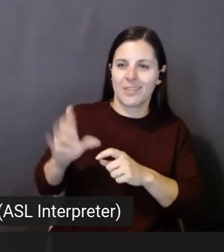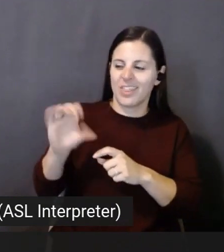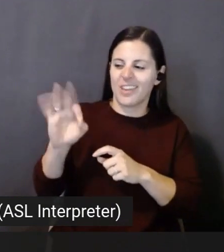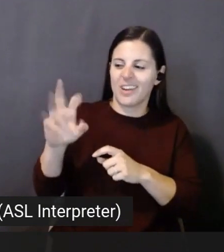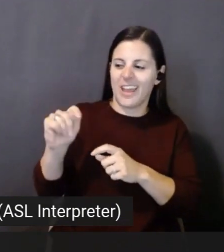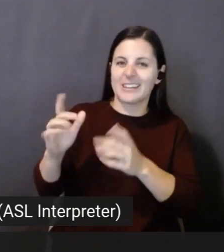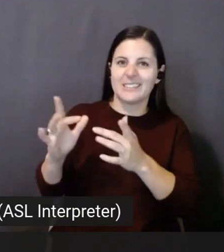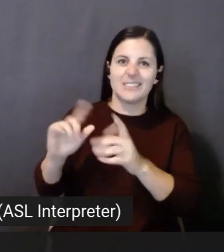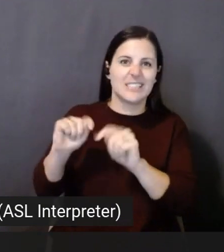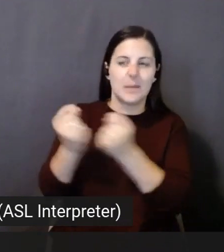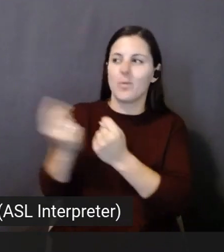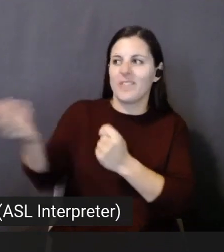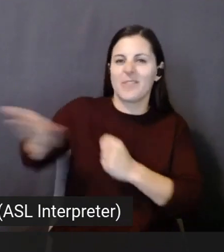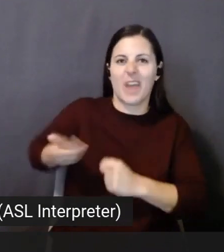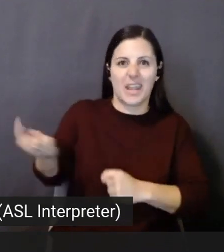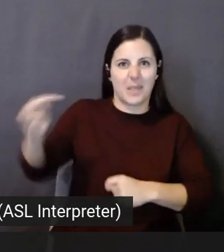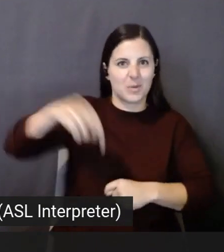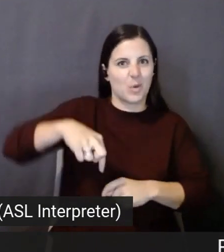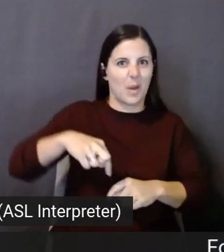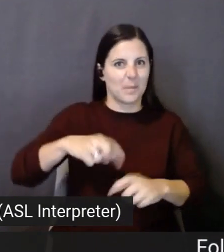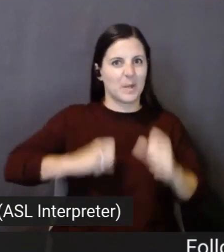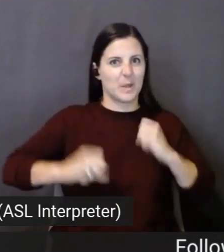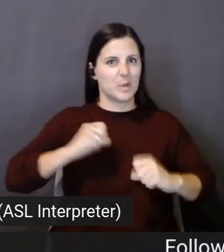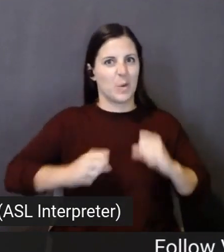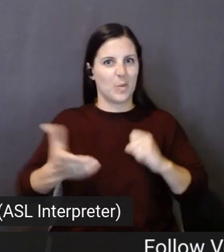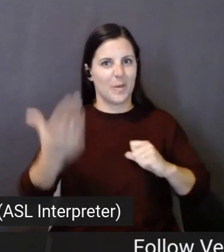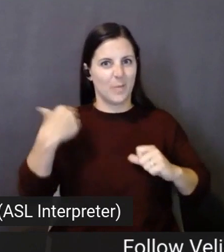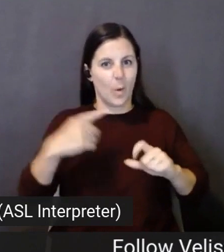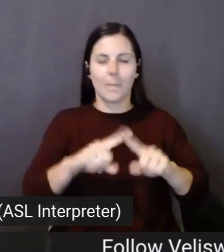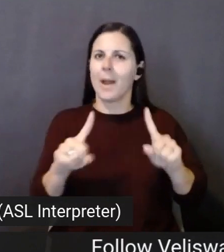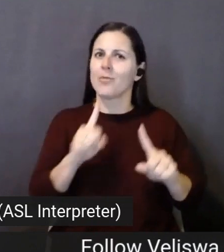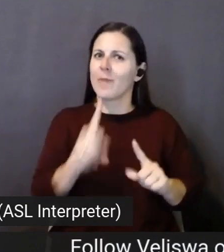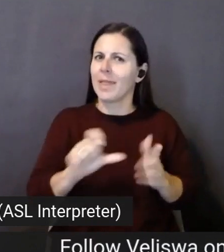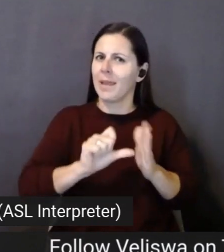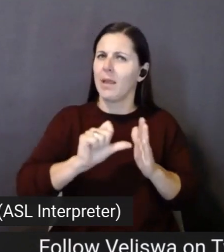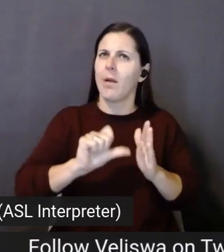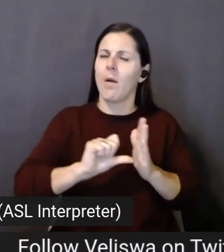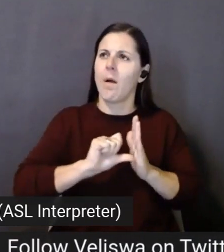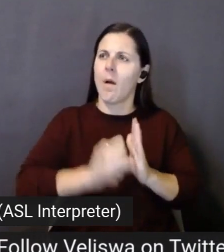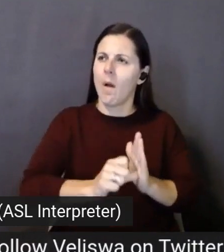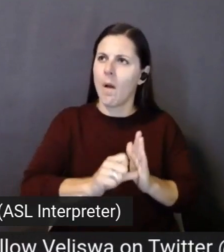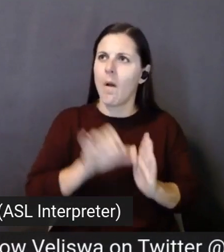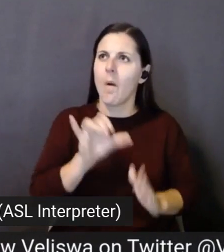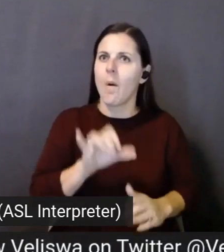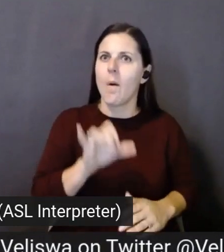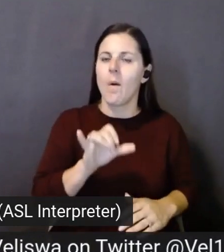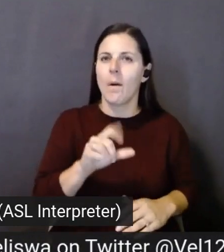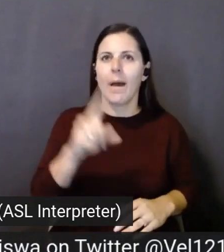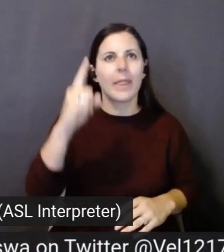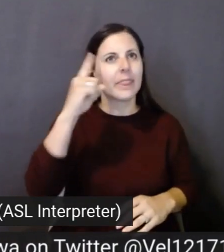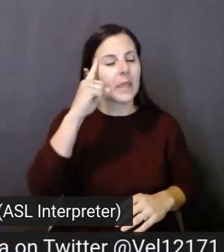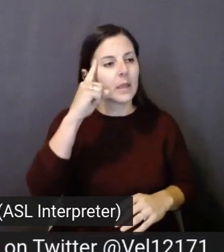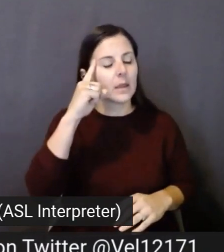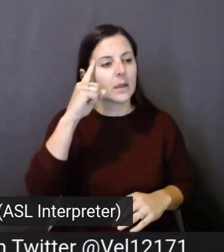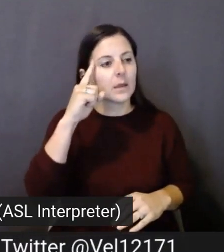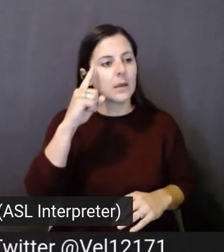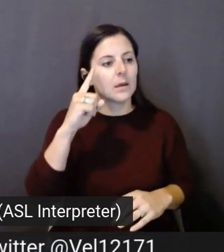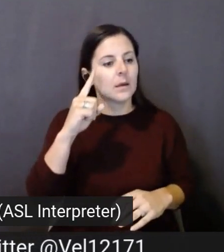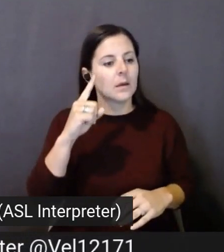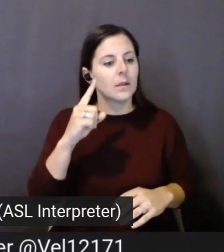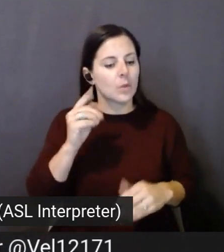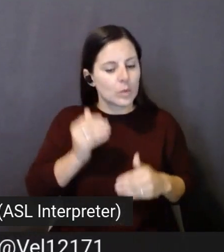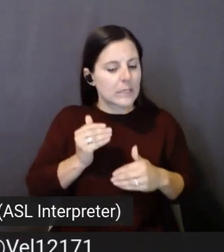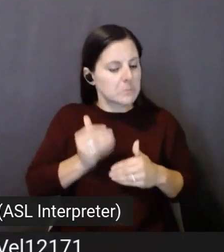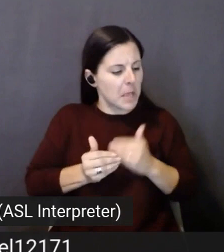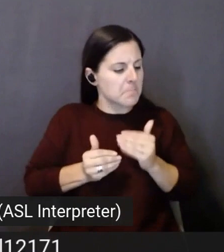show, but the thing that keeps jumping out at me is just, I think it's very easy to take some of these incremental steps for granted,